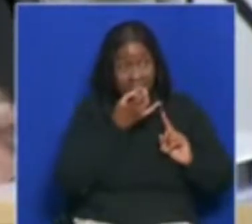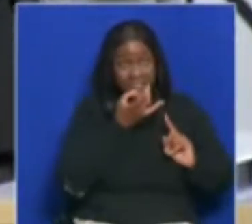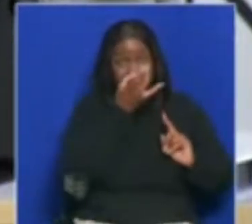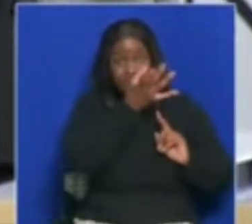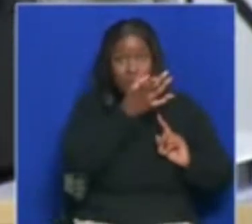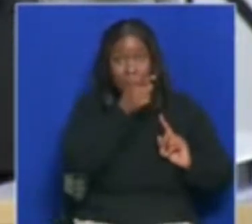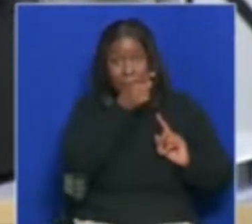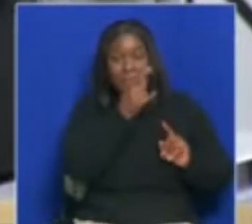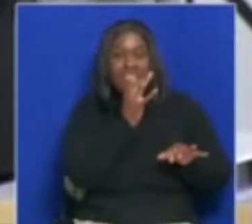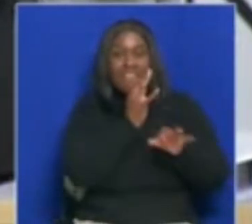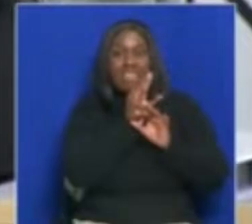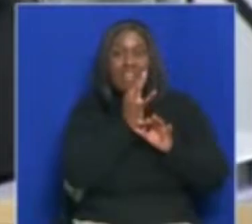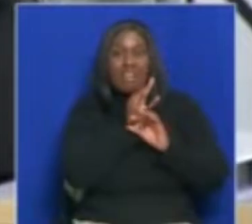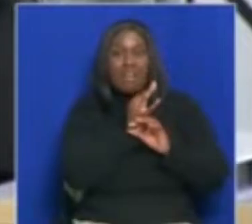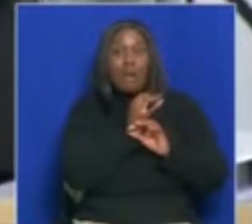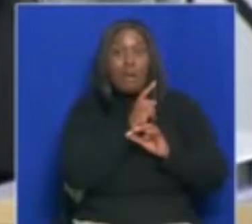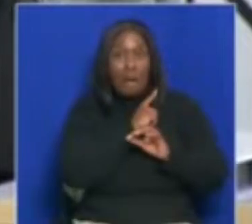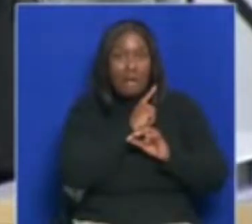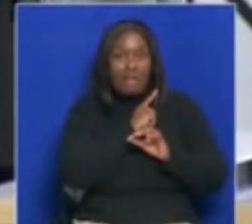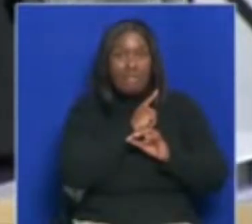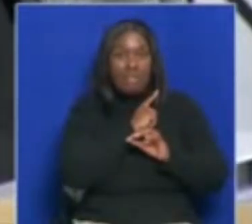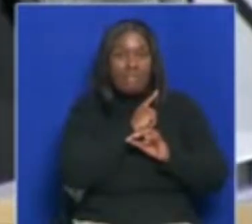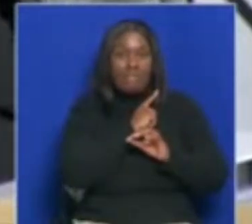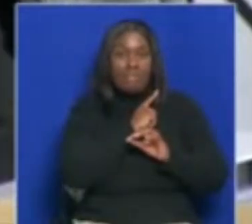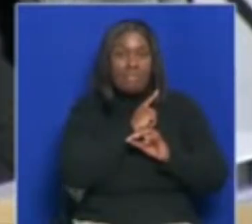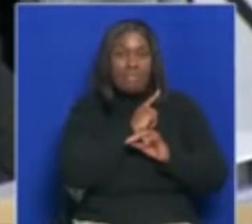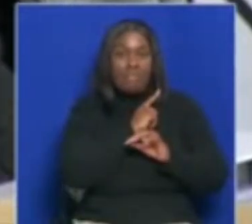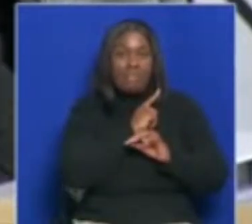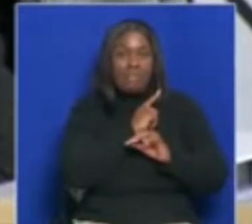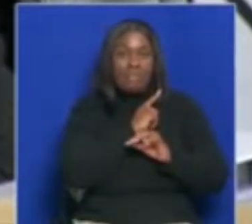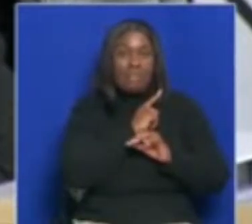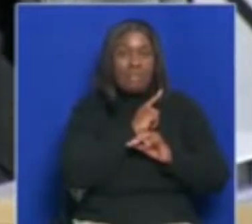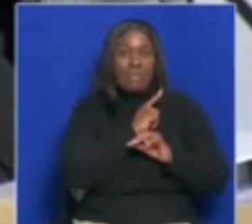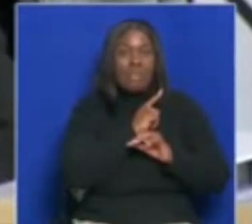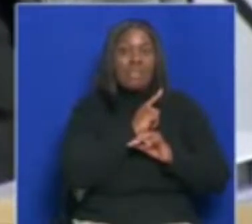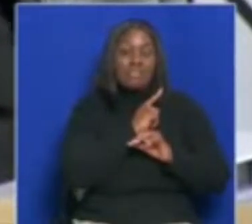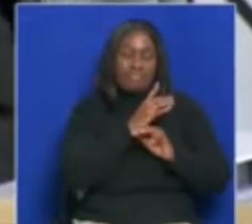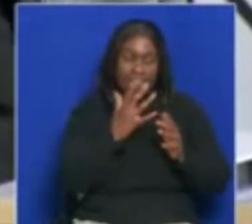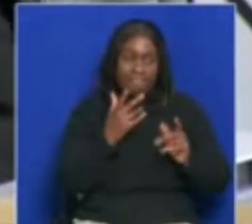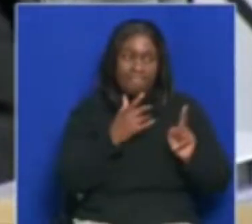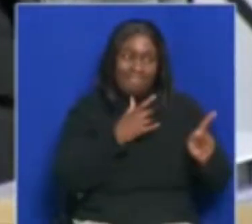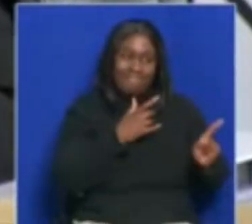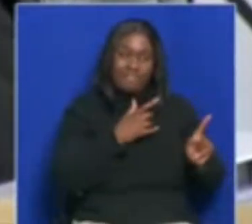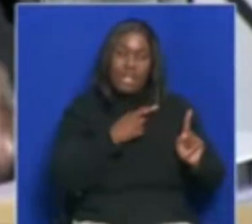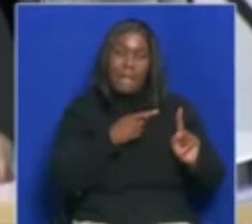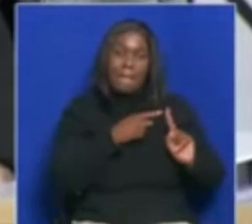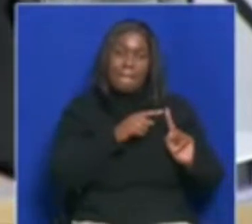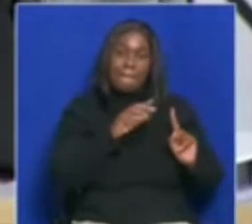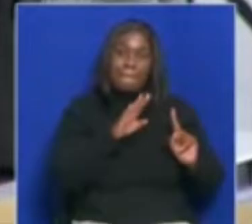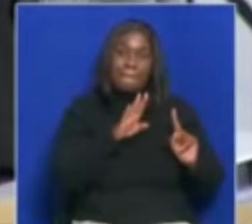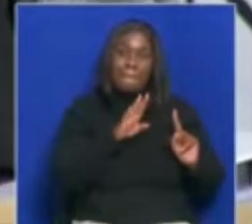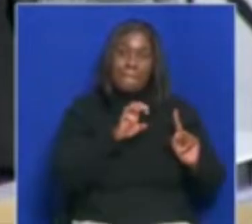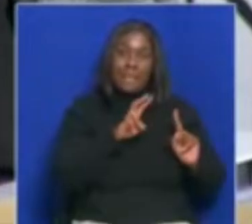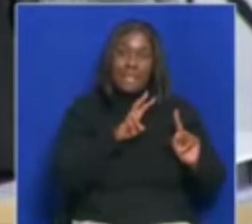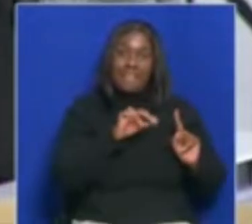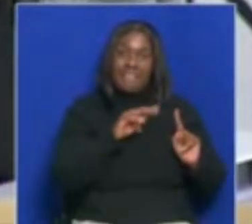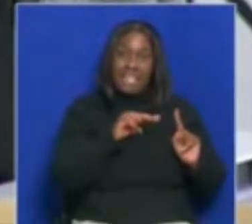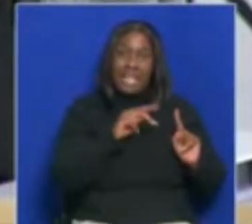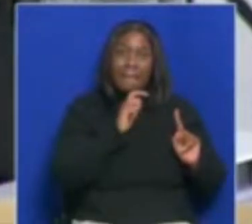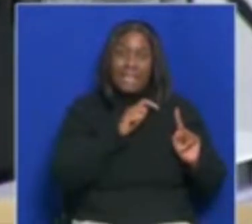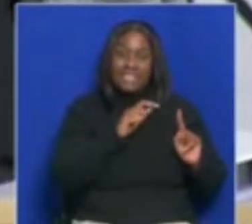can now ask Bevan Loftus and his friends to change the address where they